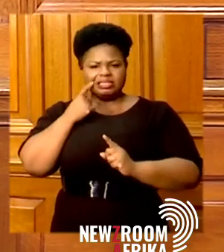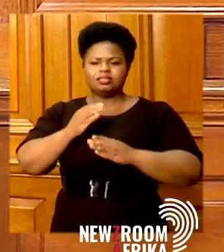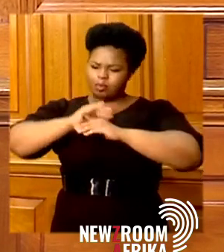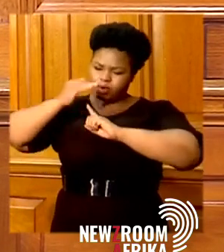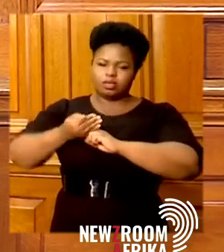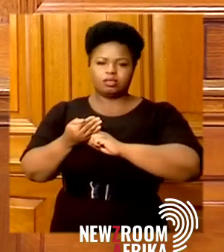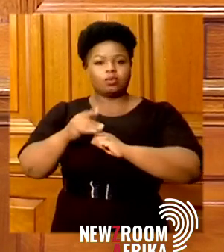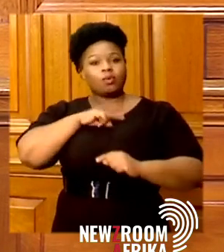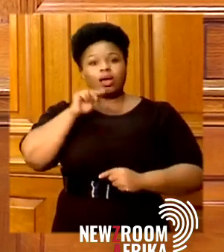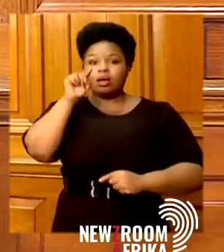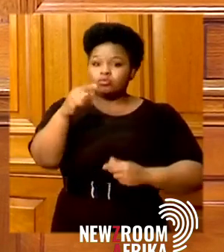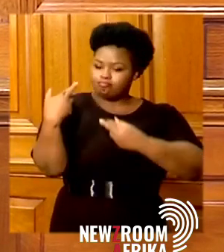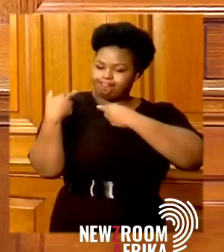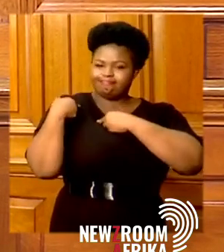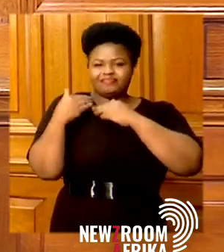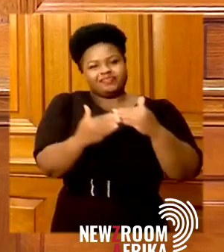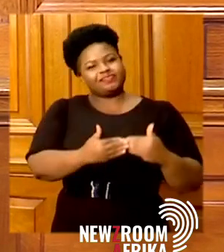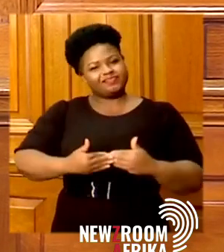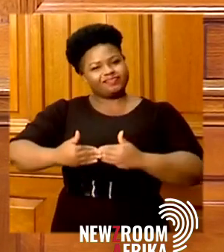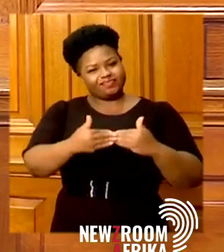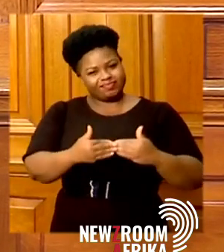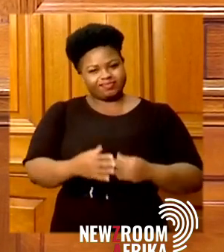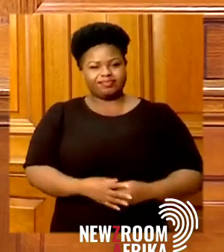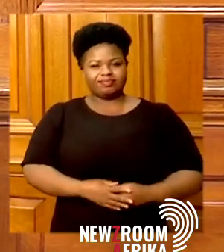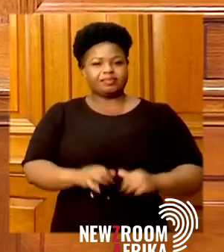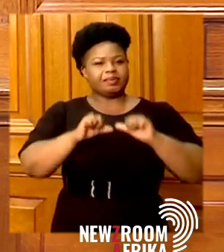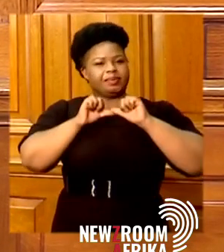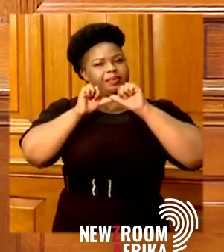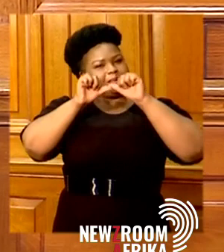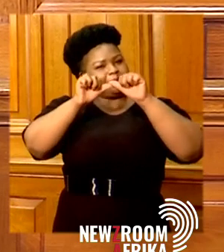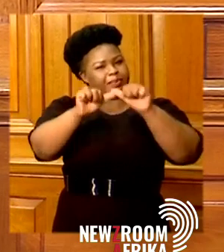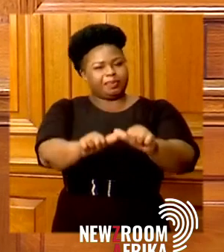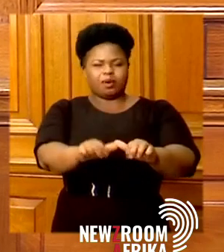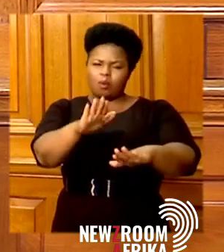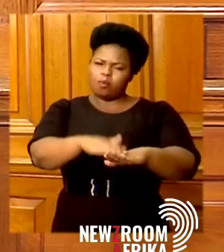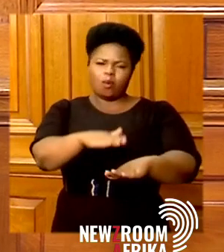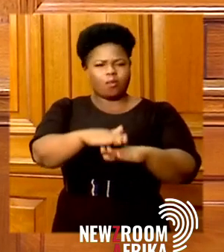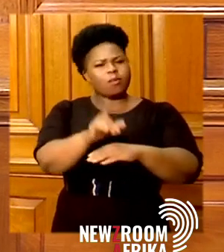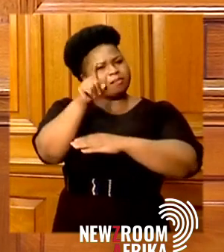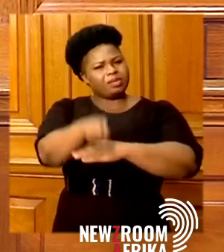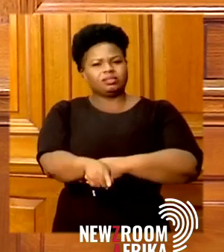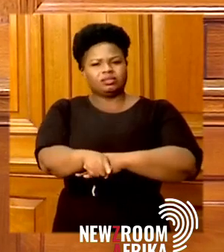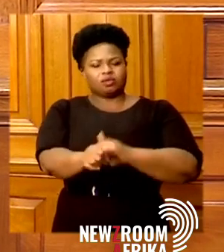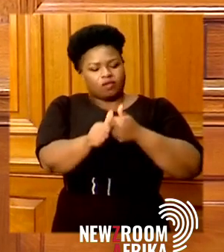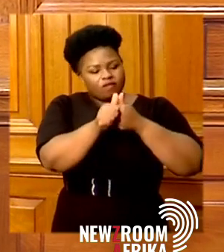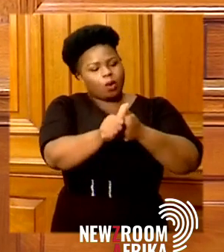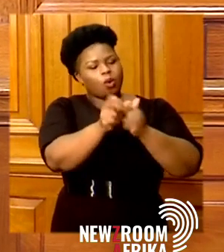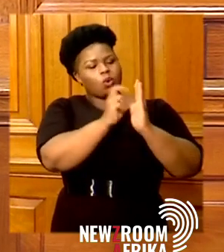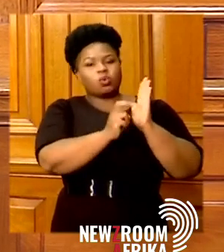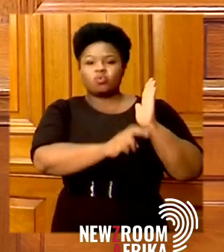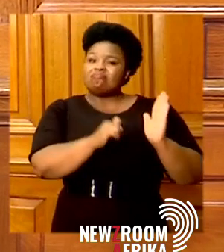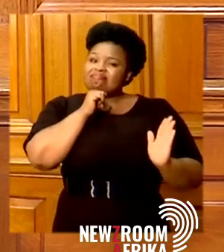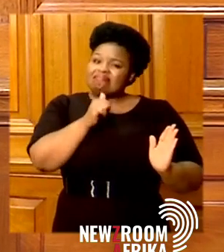and caring. We must continue these measures even as more and more of our